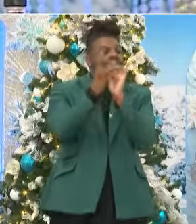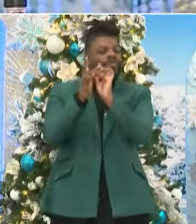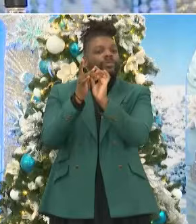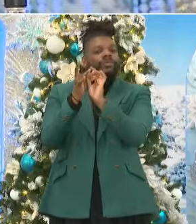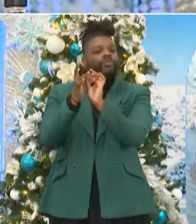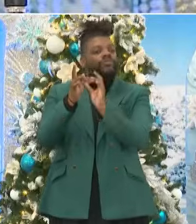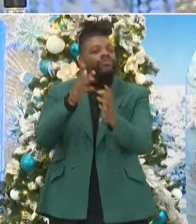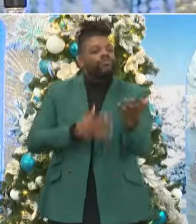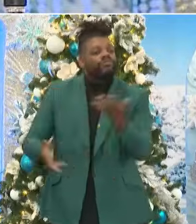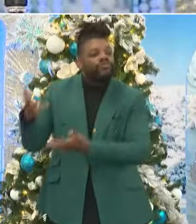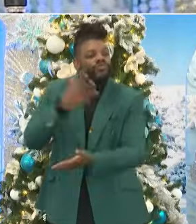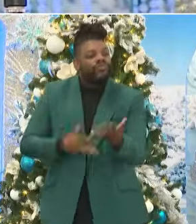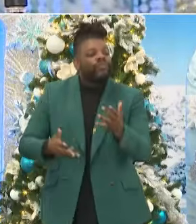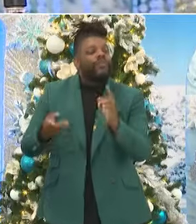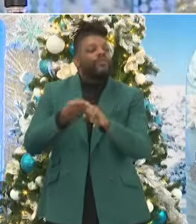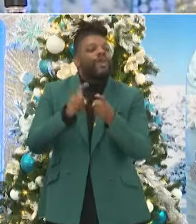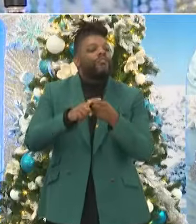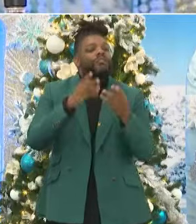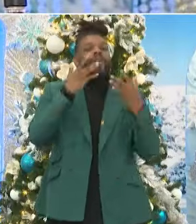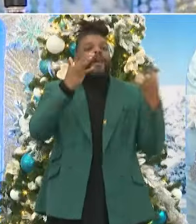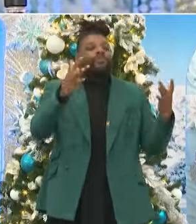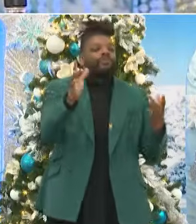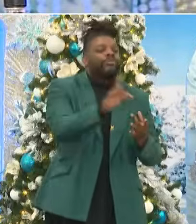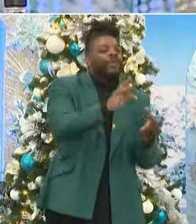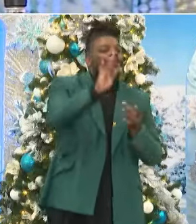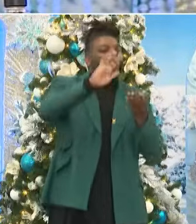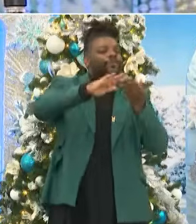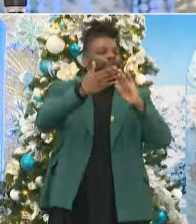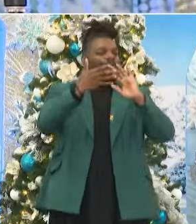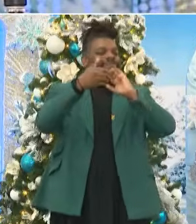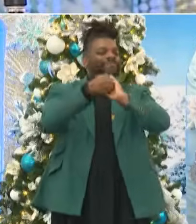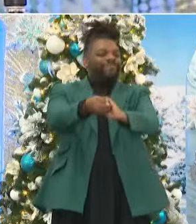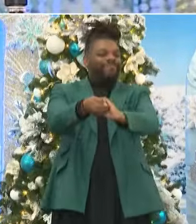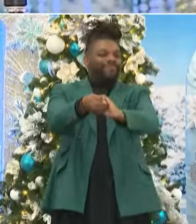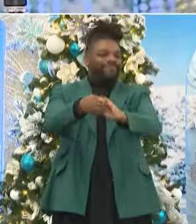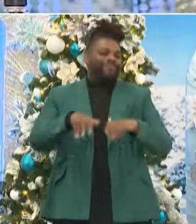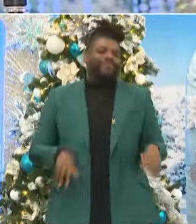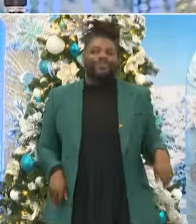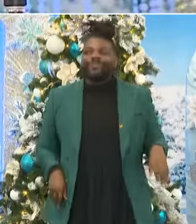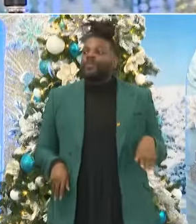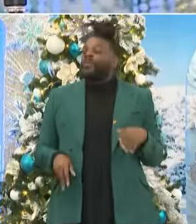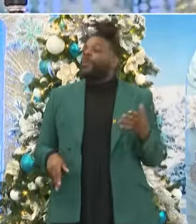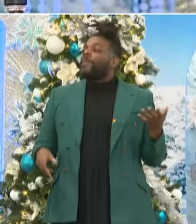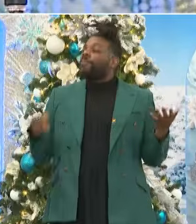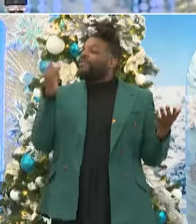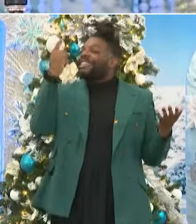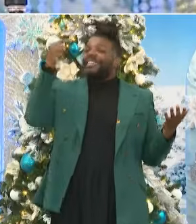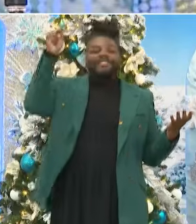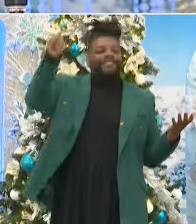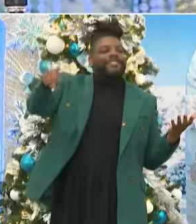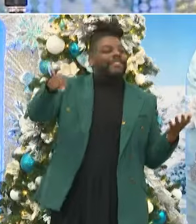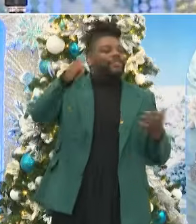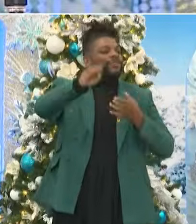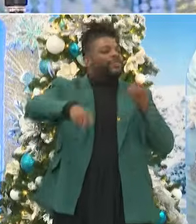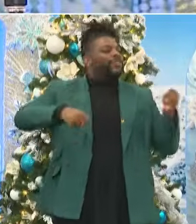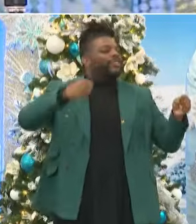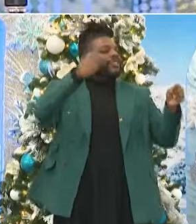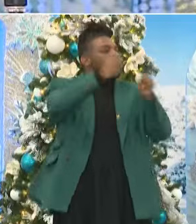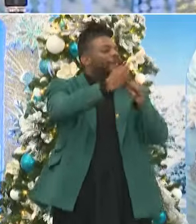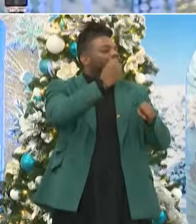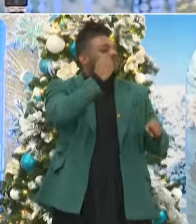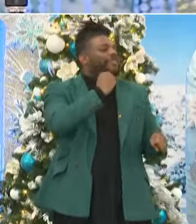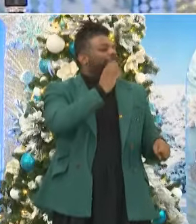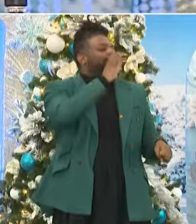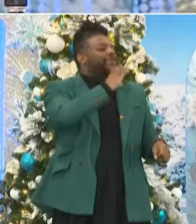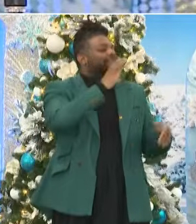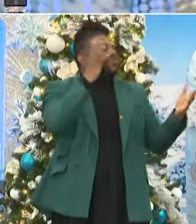friends, laughter, and the spirit of community. This has been a remarkable year for our seniors